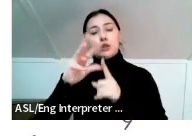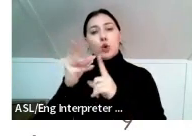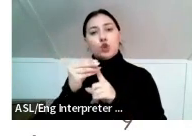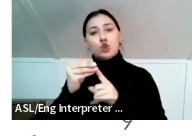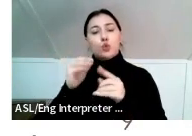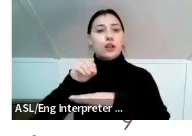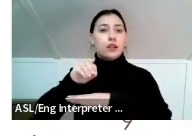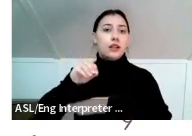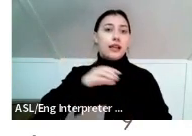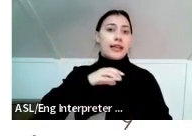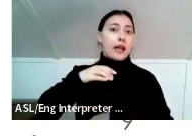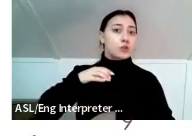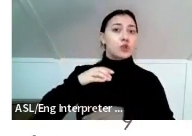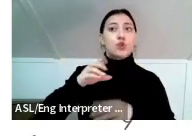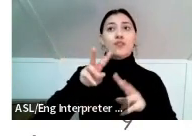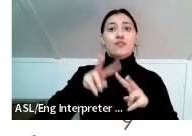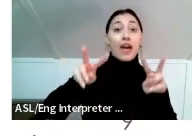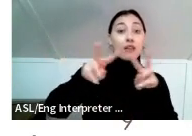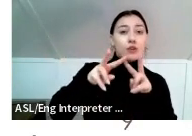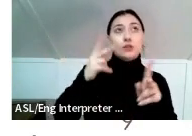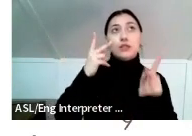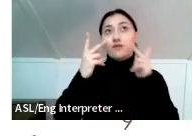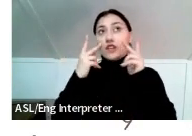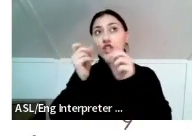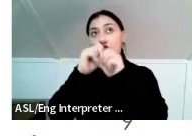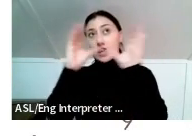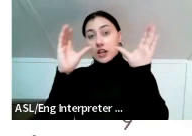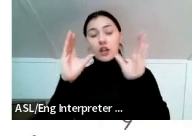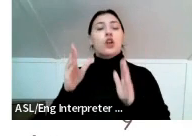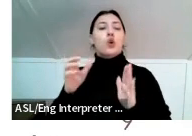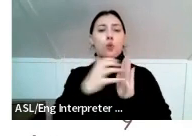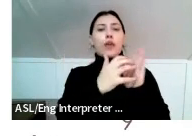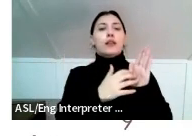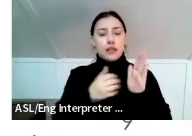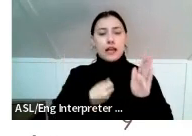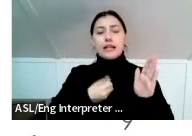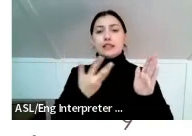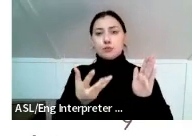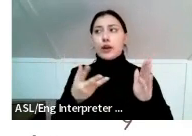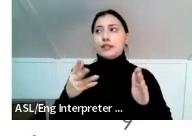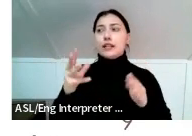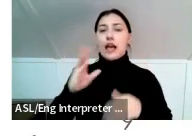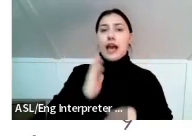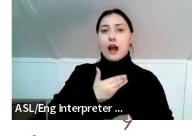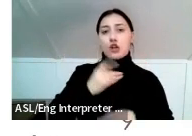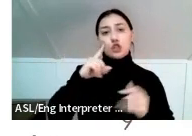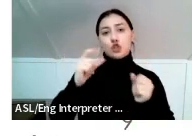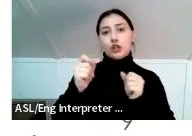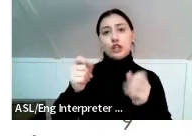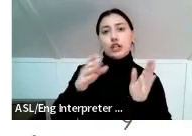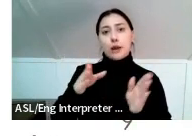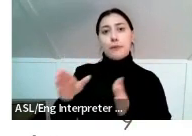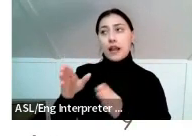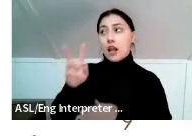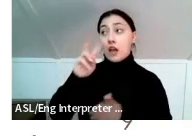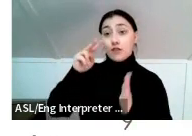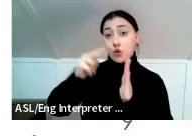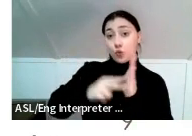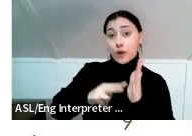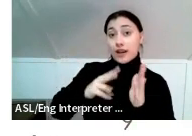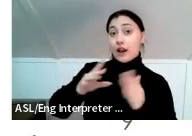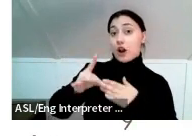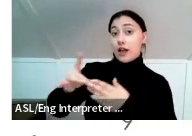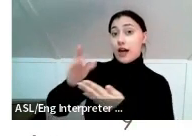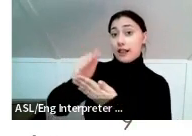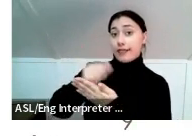and visions as expressed in our strategic plan. This information is in our guidelines. It's also in the